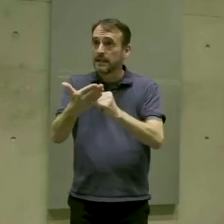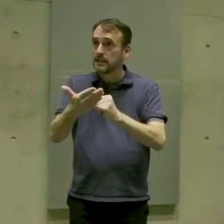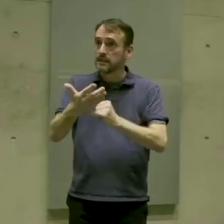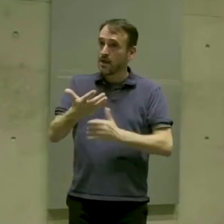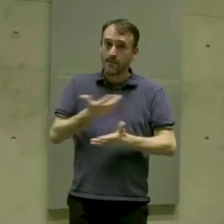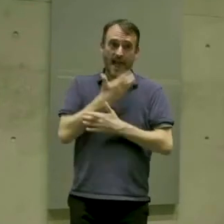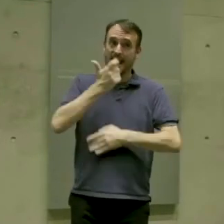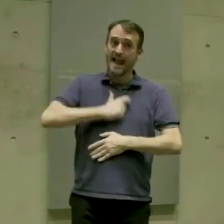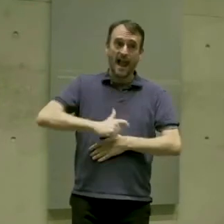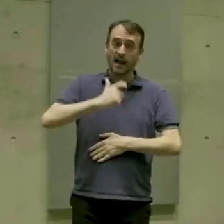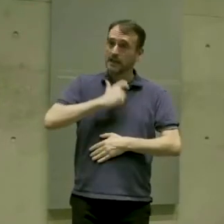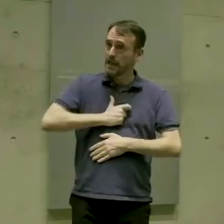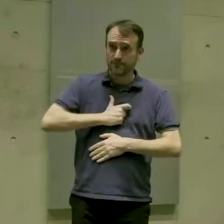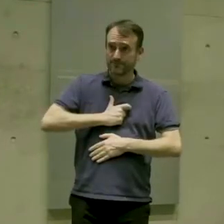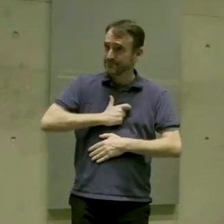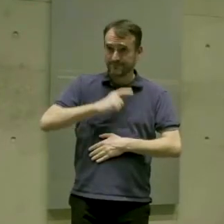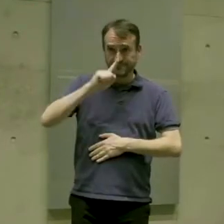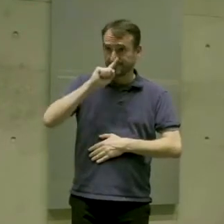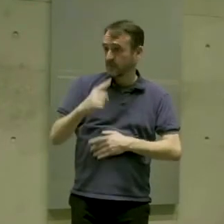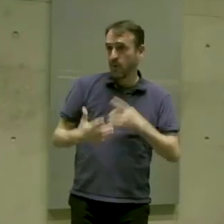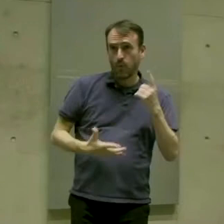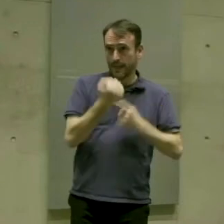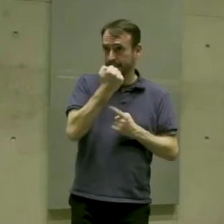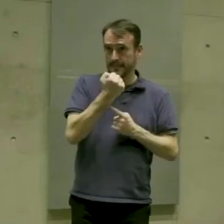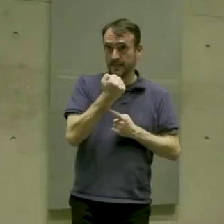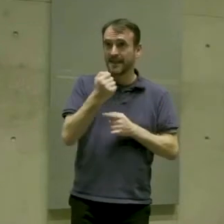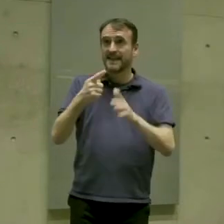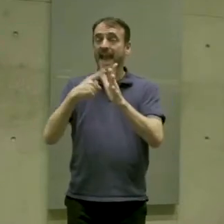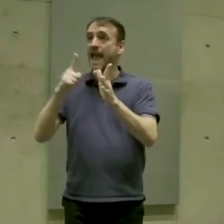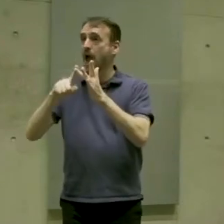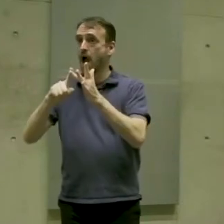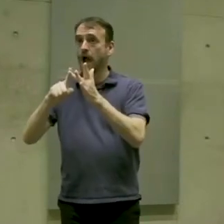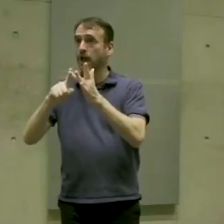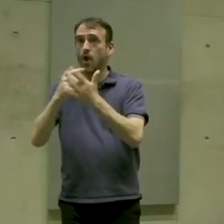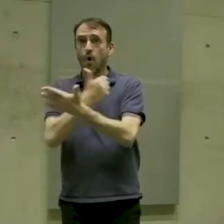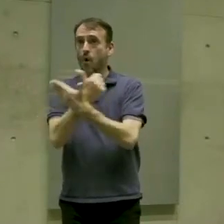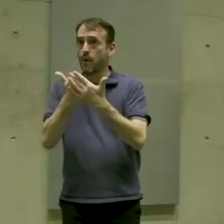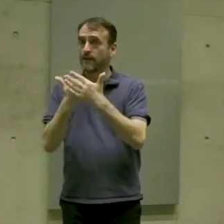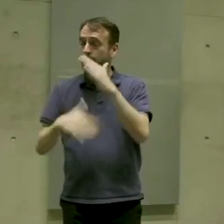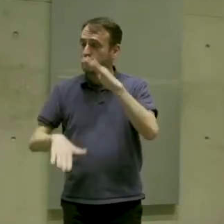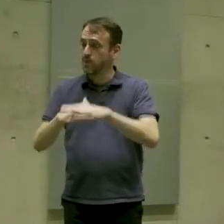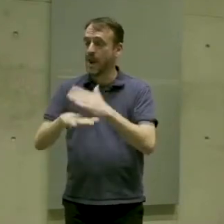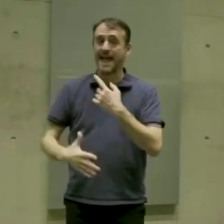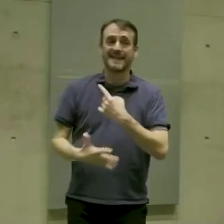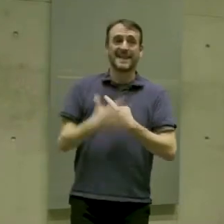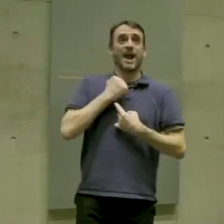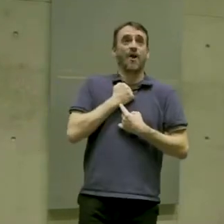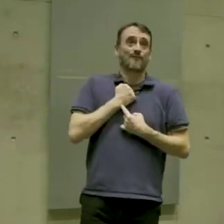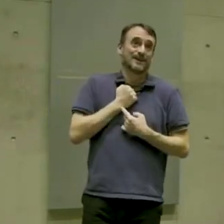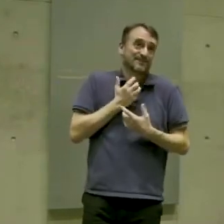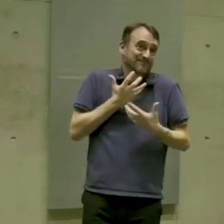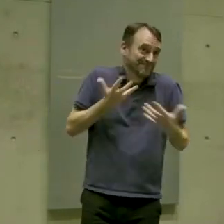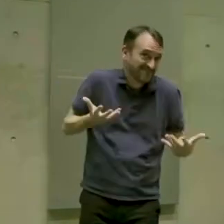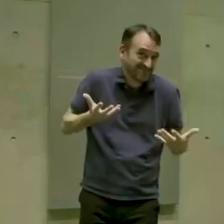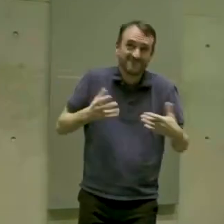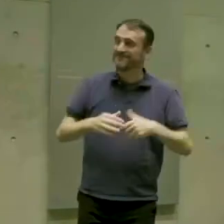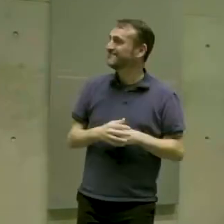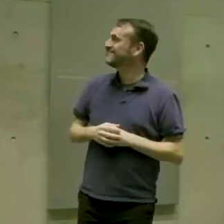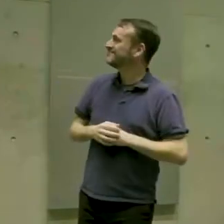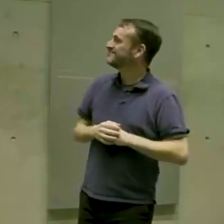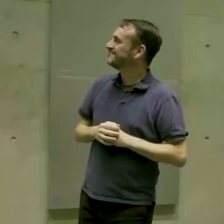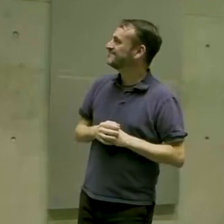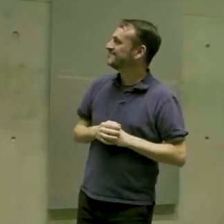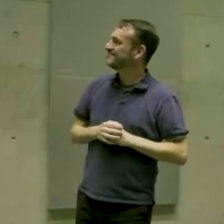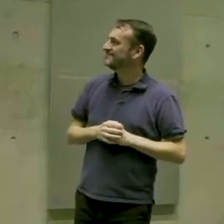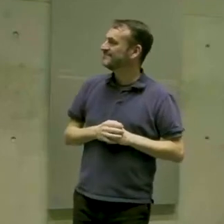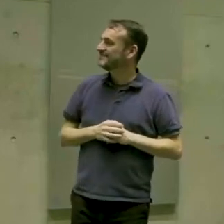be completely taken over, spoilers, and sort of absorbed. Spoilers for Cyber Queen, great game. Will just sort